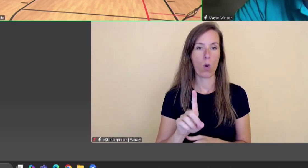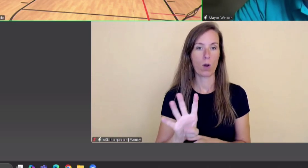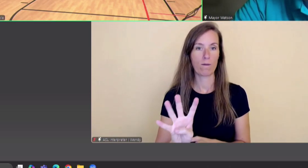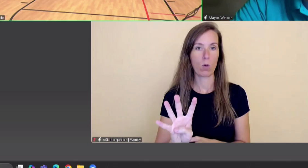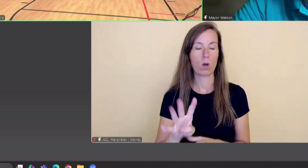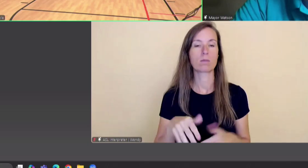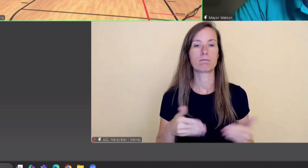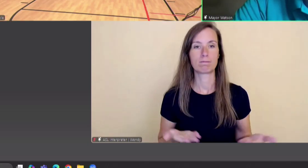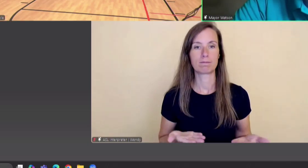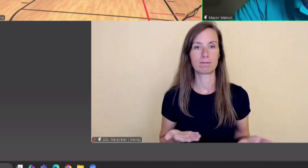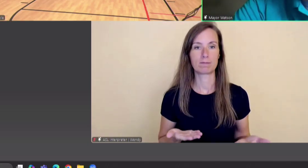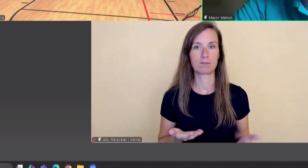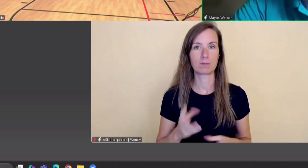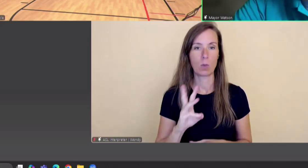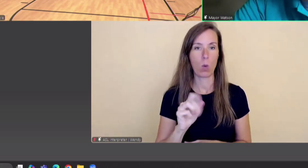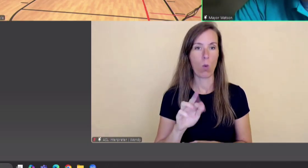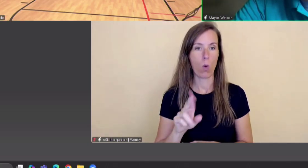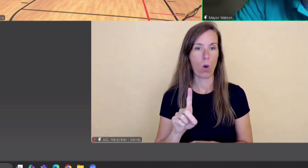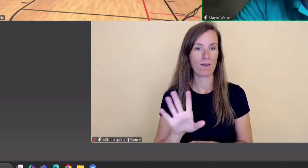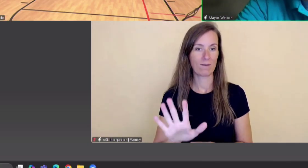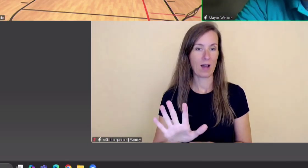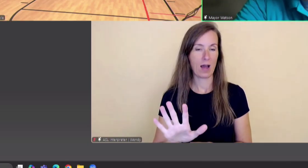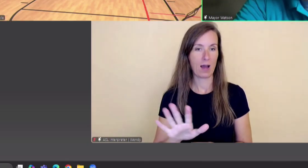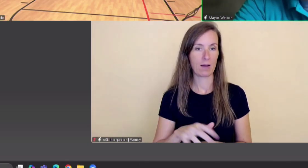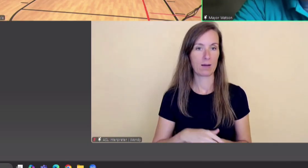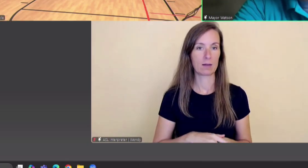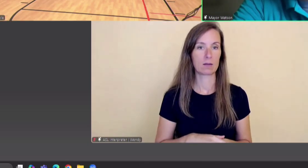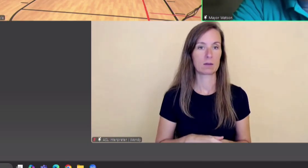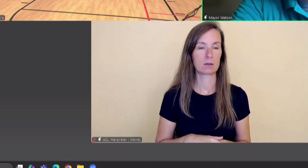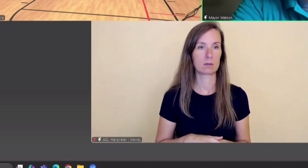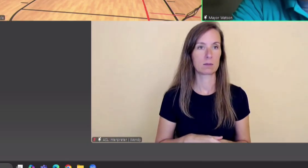Present. Ward 5?